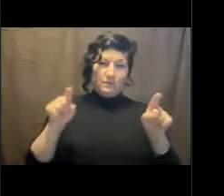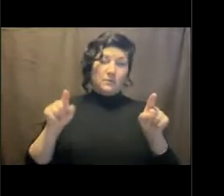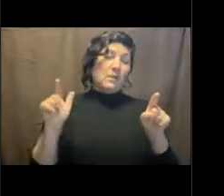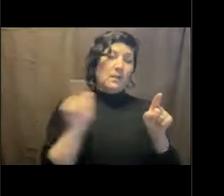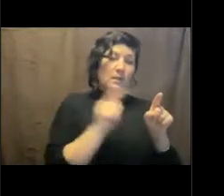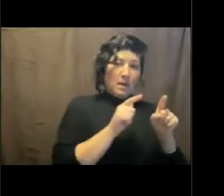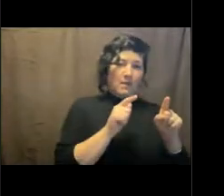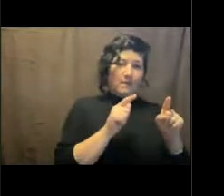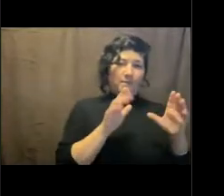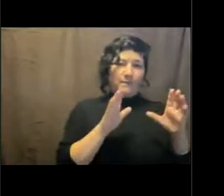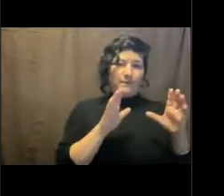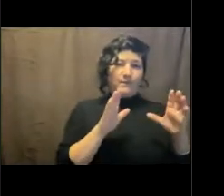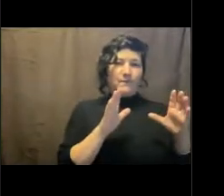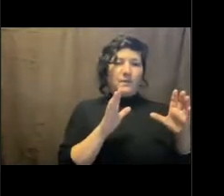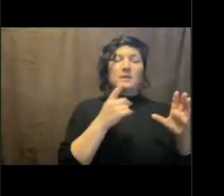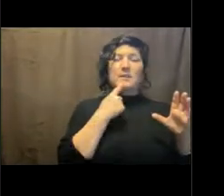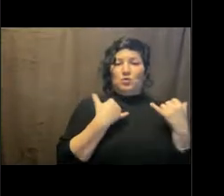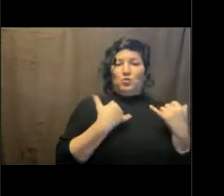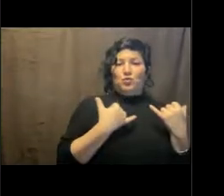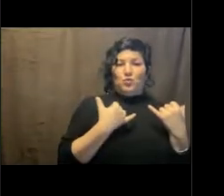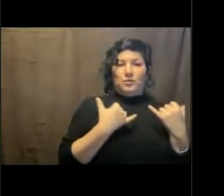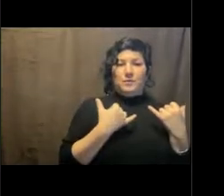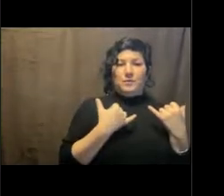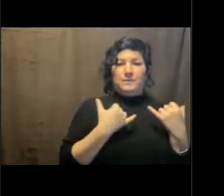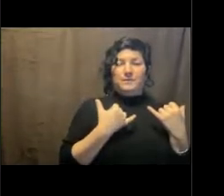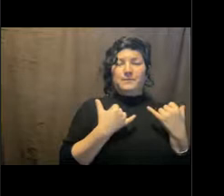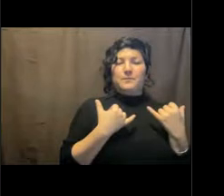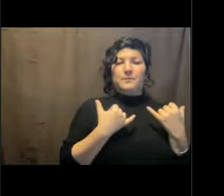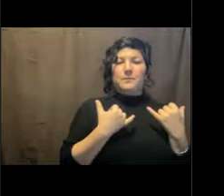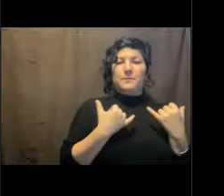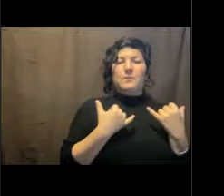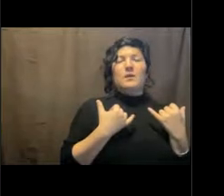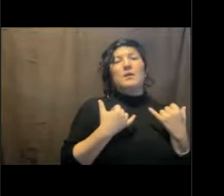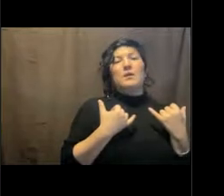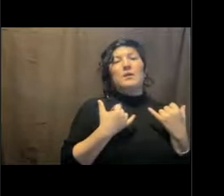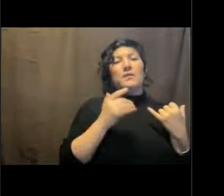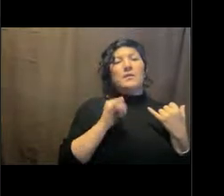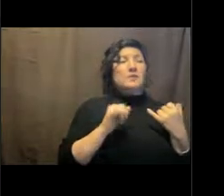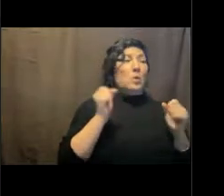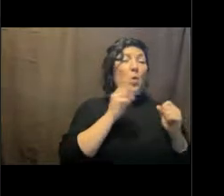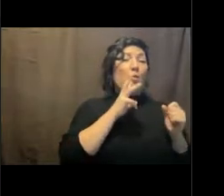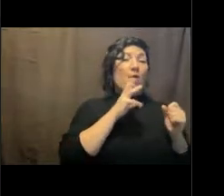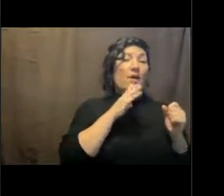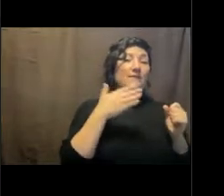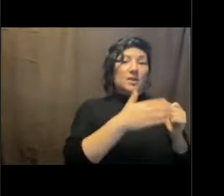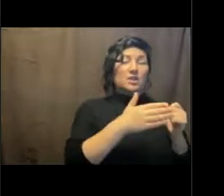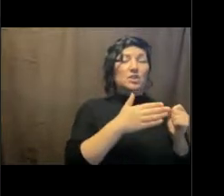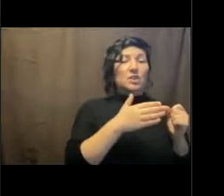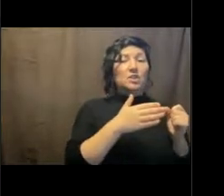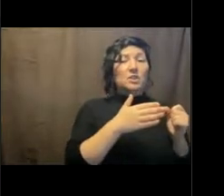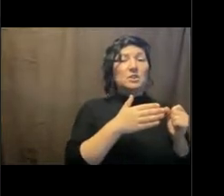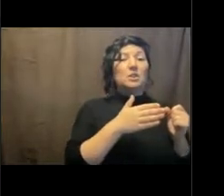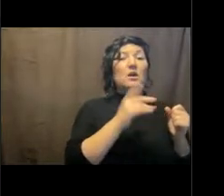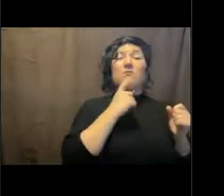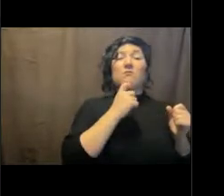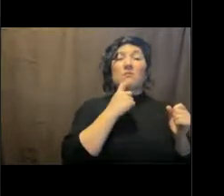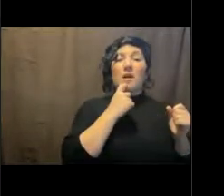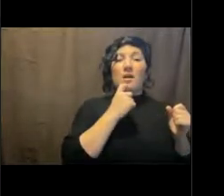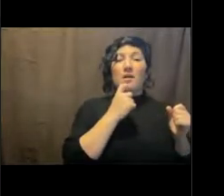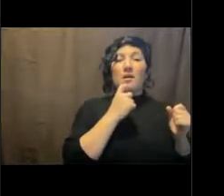the left panel here, where it says present day, this is the present day habitat of this cold water fish, Atlantic cod, and all the red areas are where